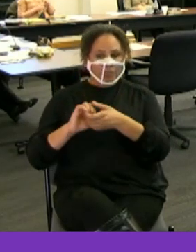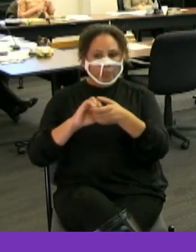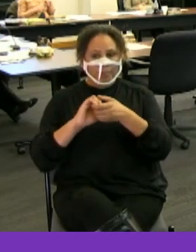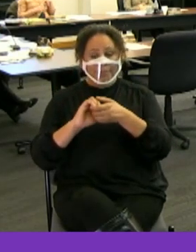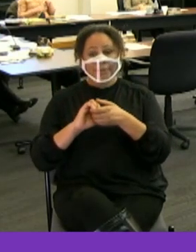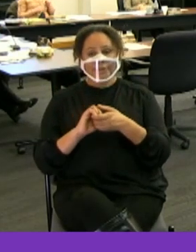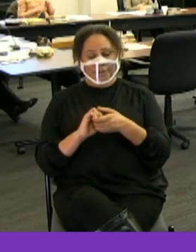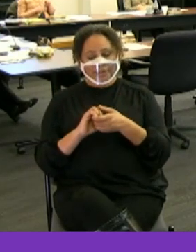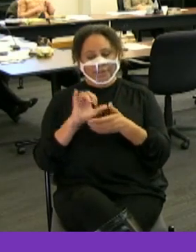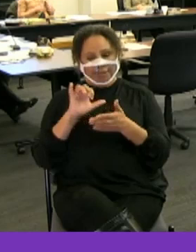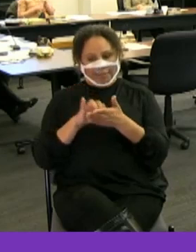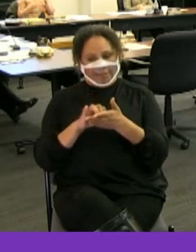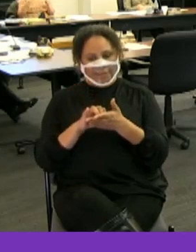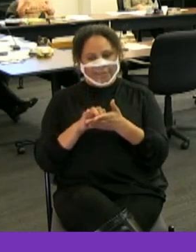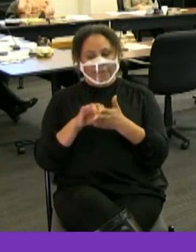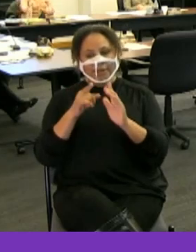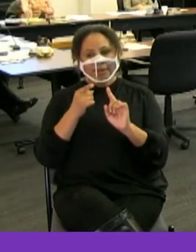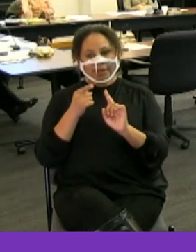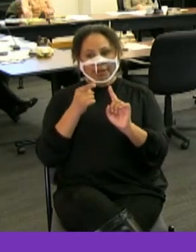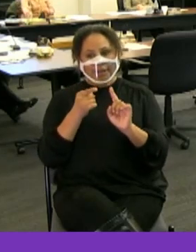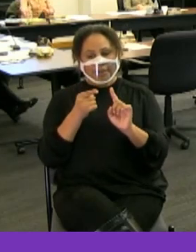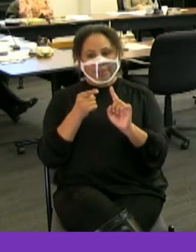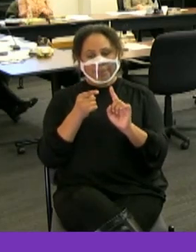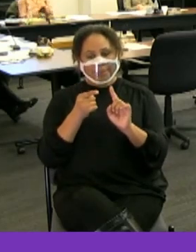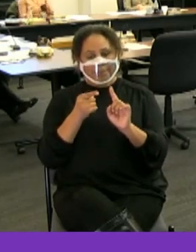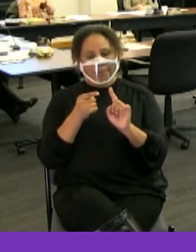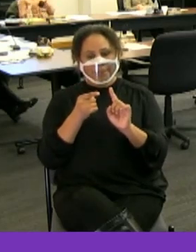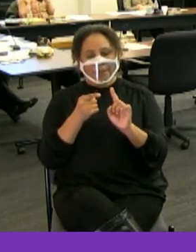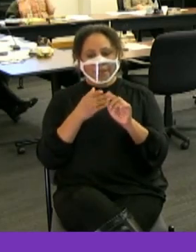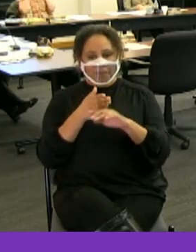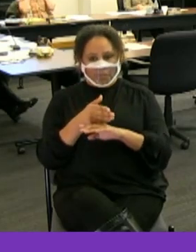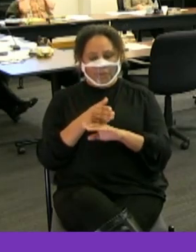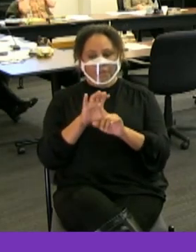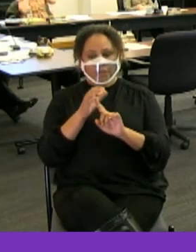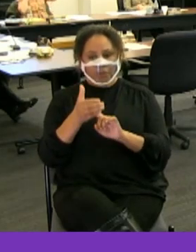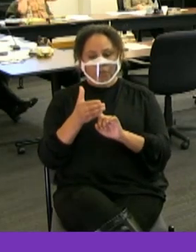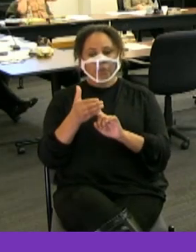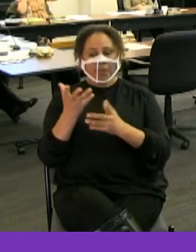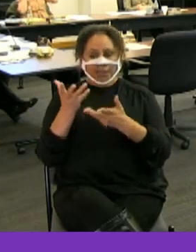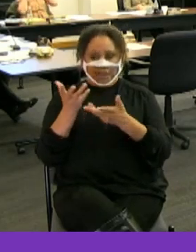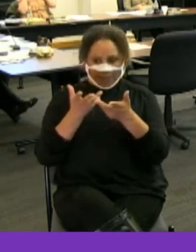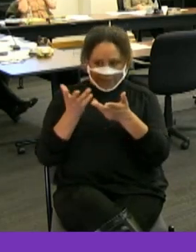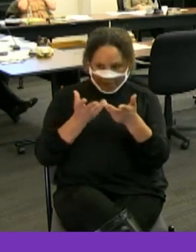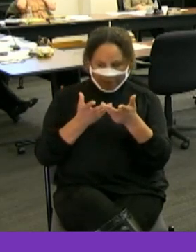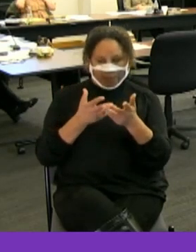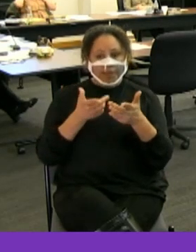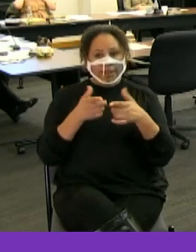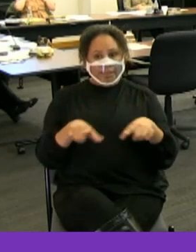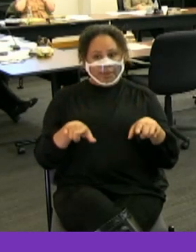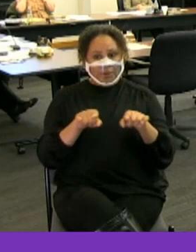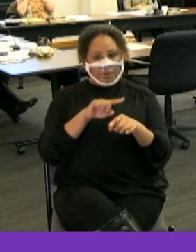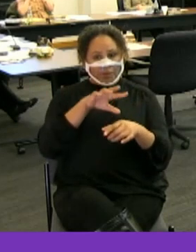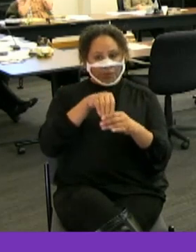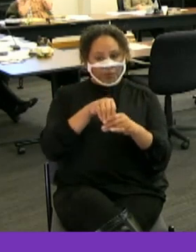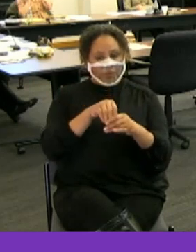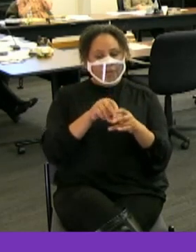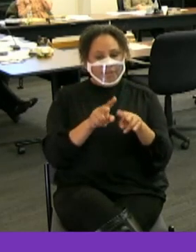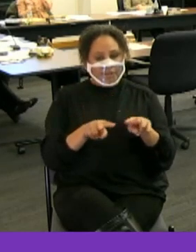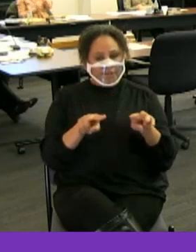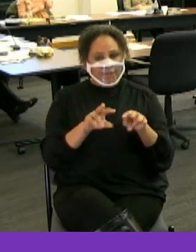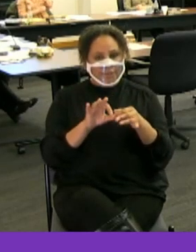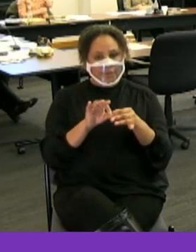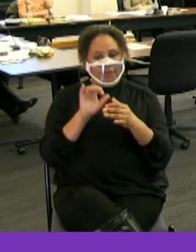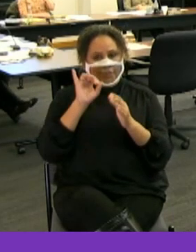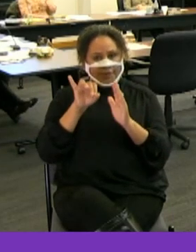cooperation. It's an ethical aim of cross-cultural exchanges. Language also involves values of identity